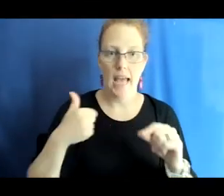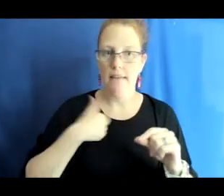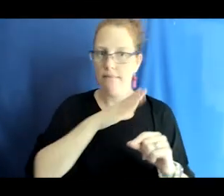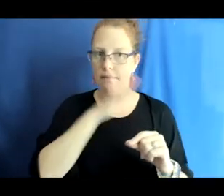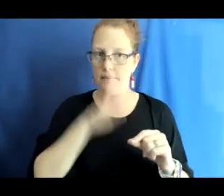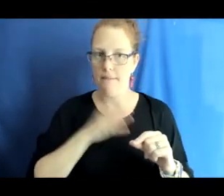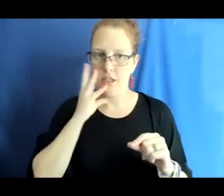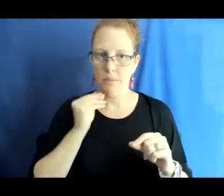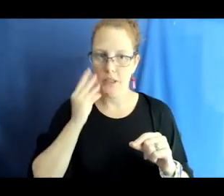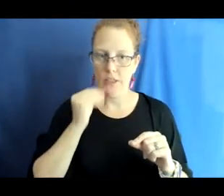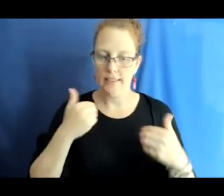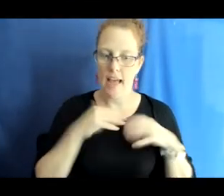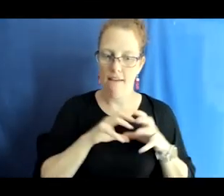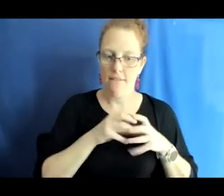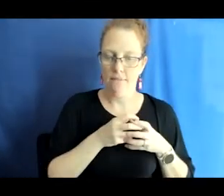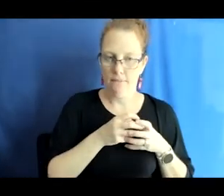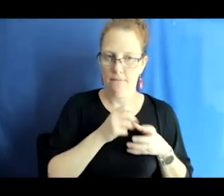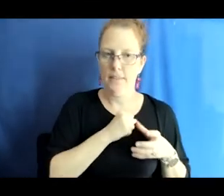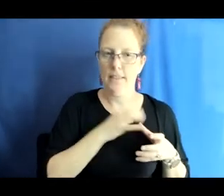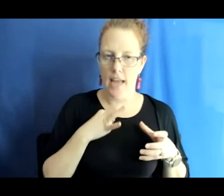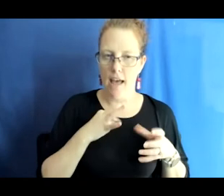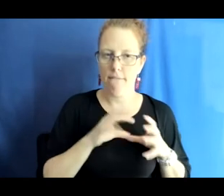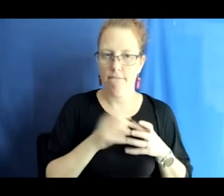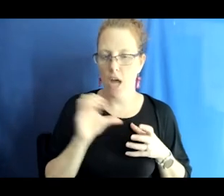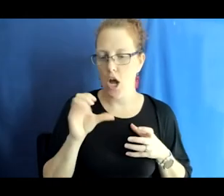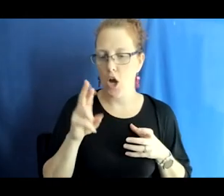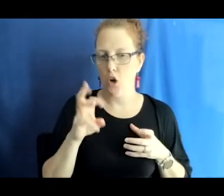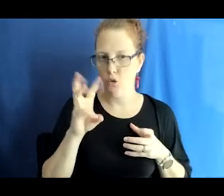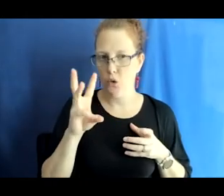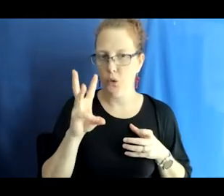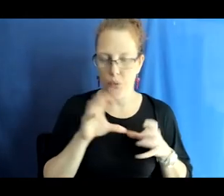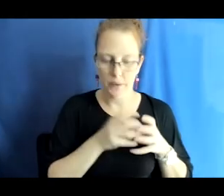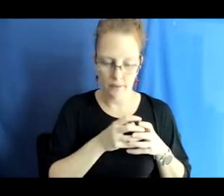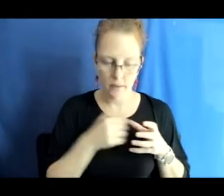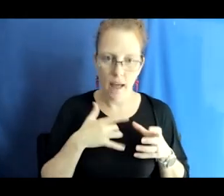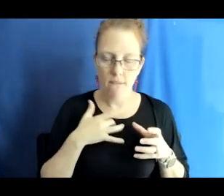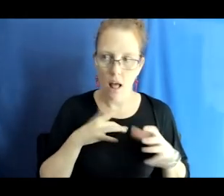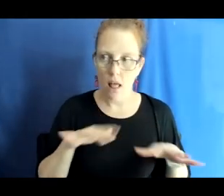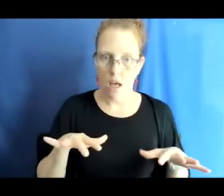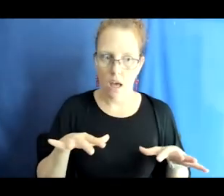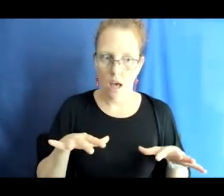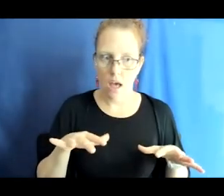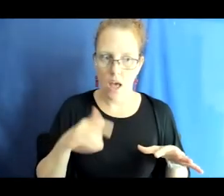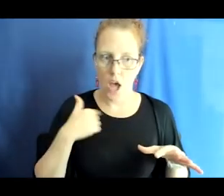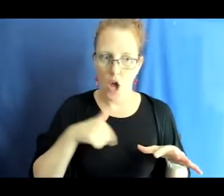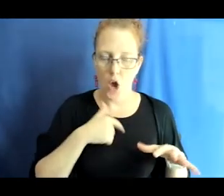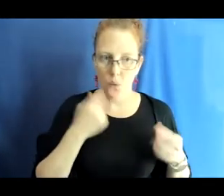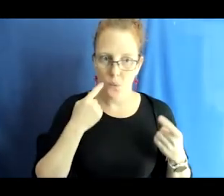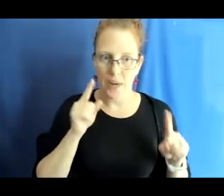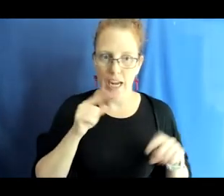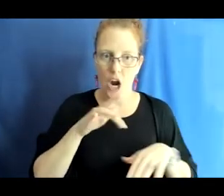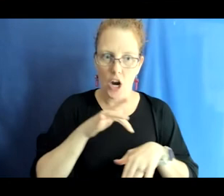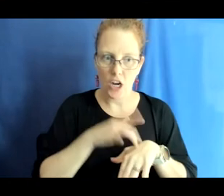us, and it's just that this feeling of like, oh my god, we actually made it this far. Mm. And